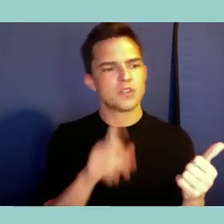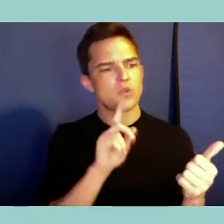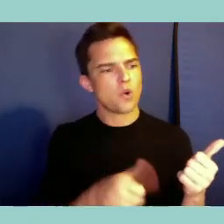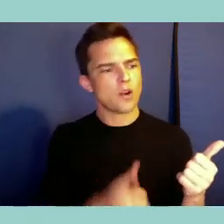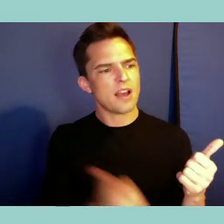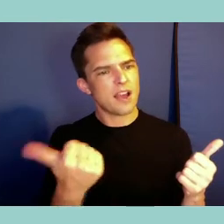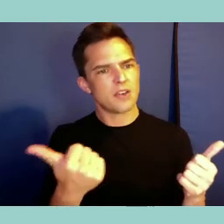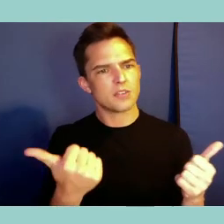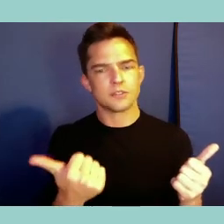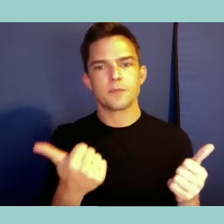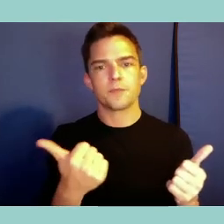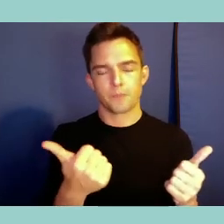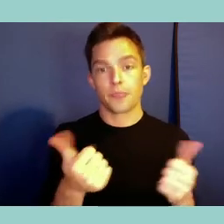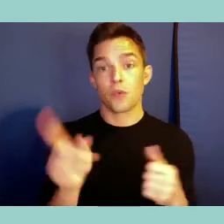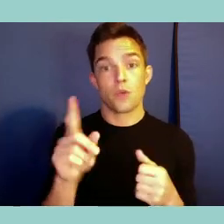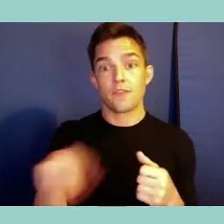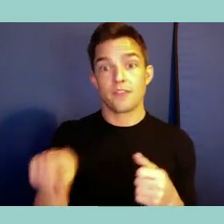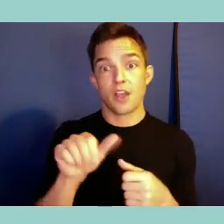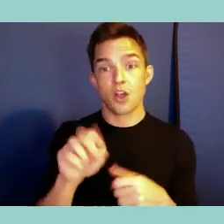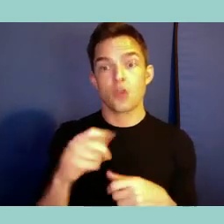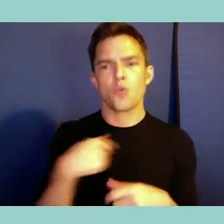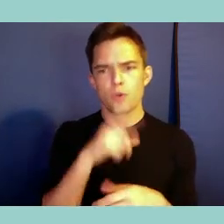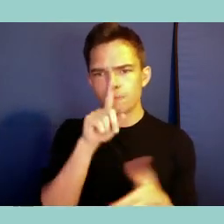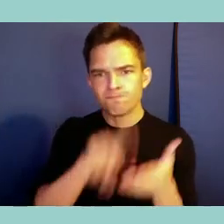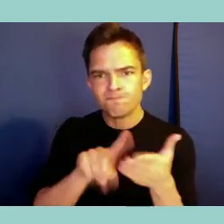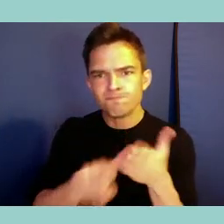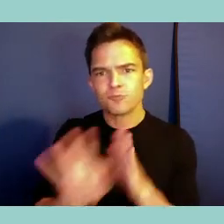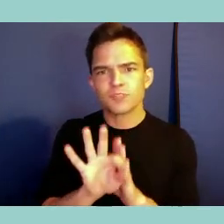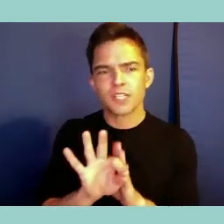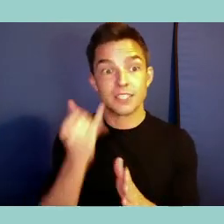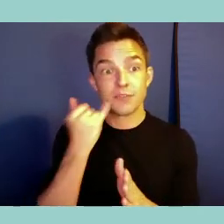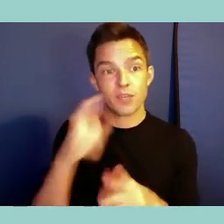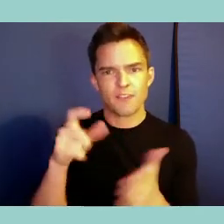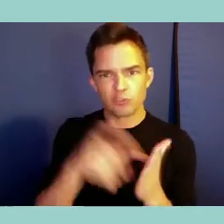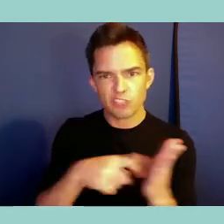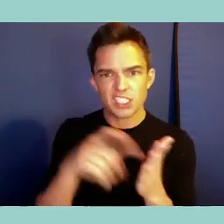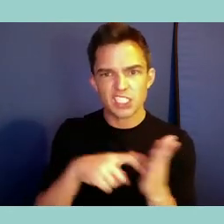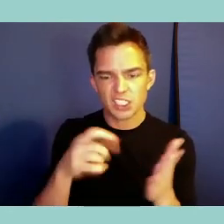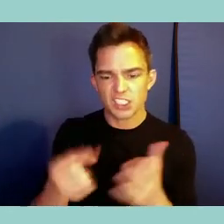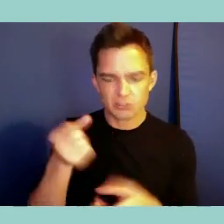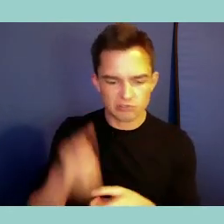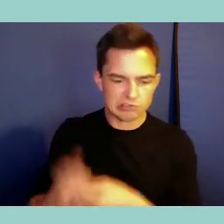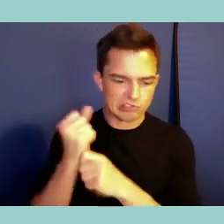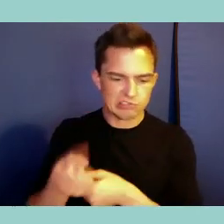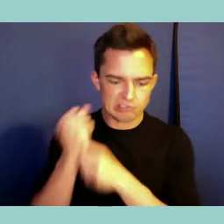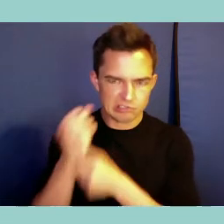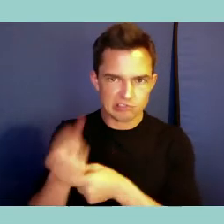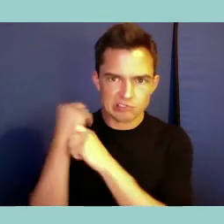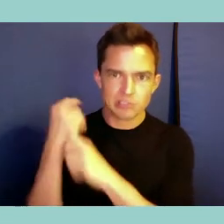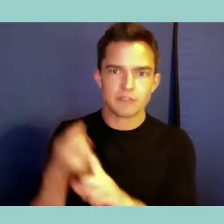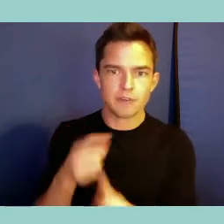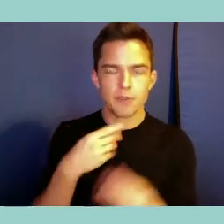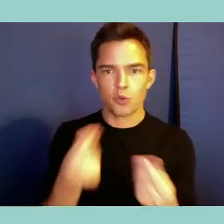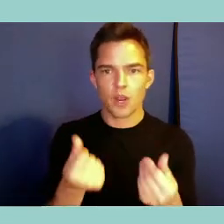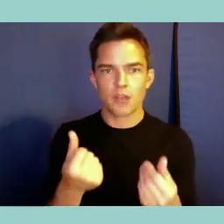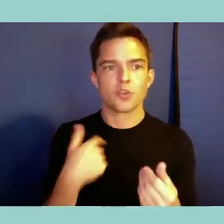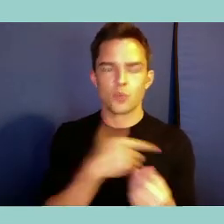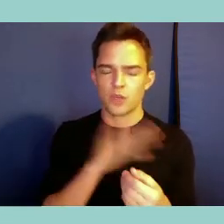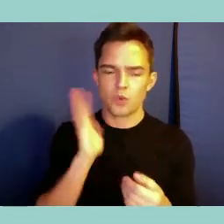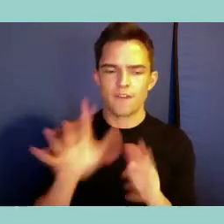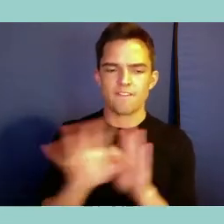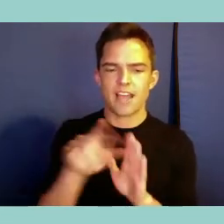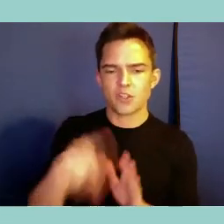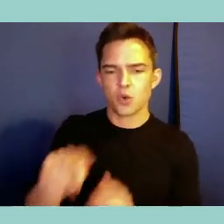one. Wherever they are, by God, we will find them. If we have to dig them up from the ground ourselves, we're going to find them